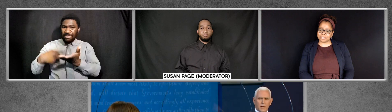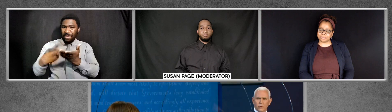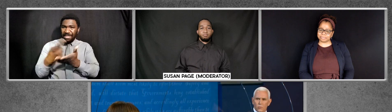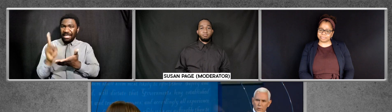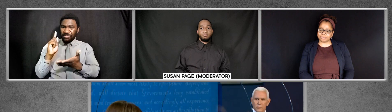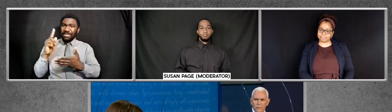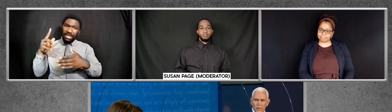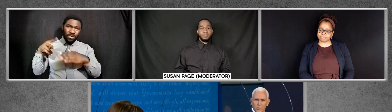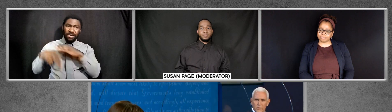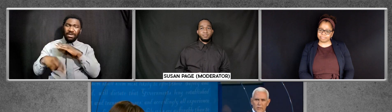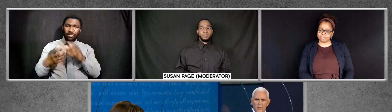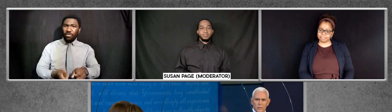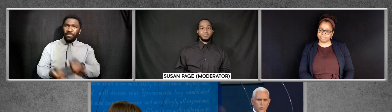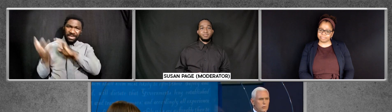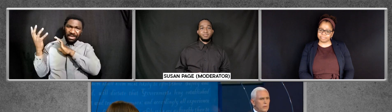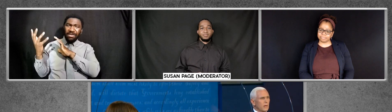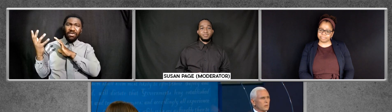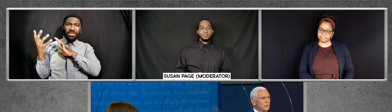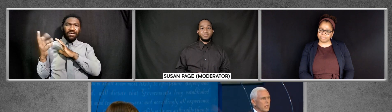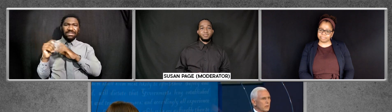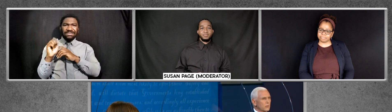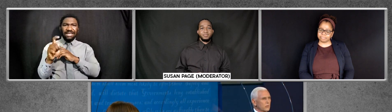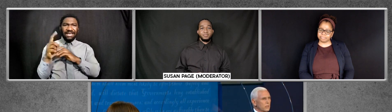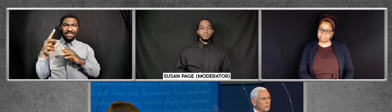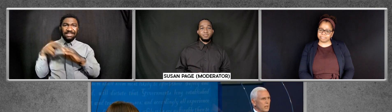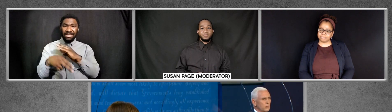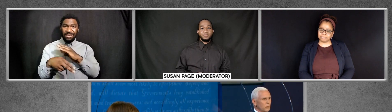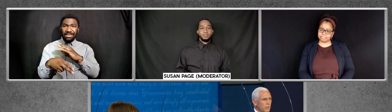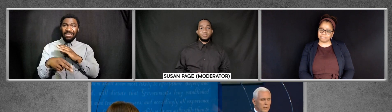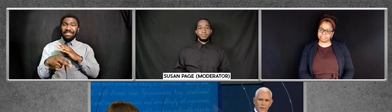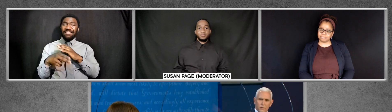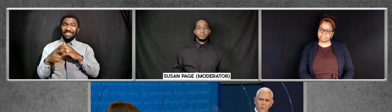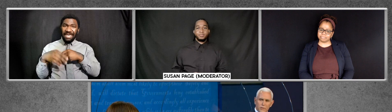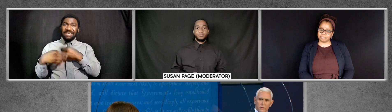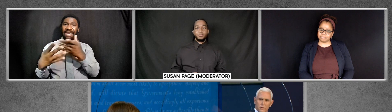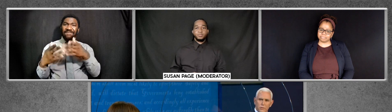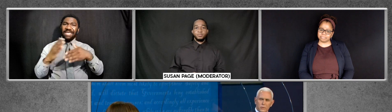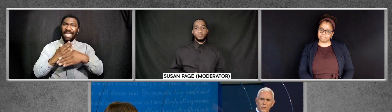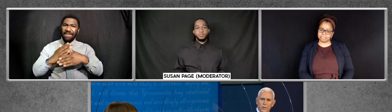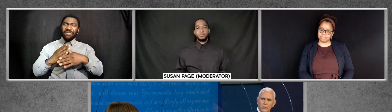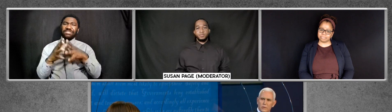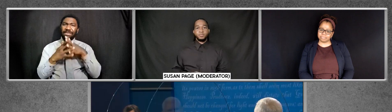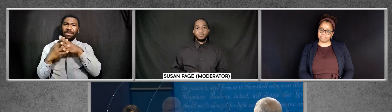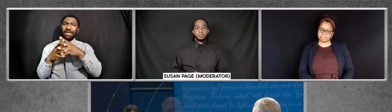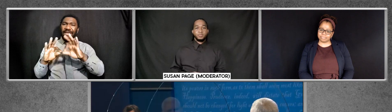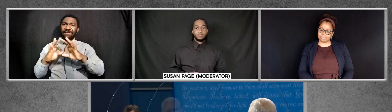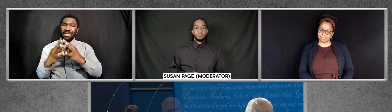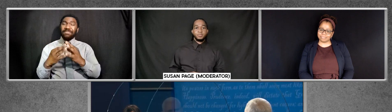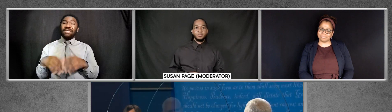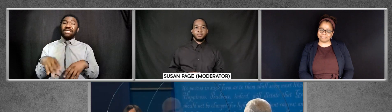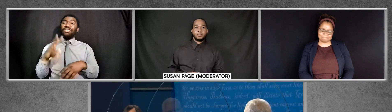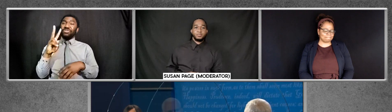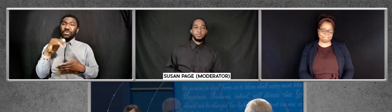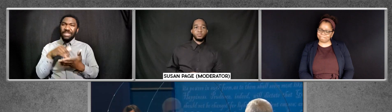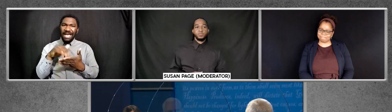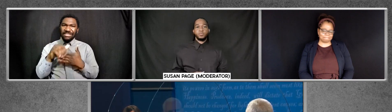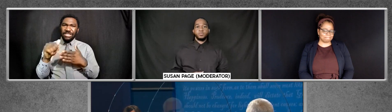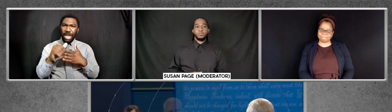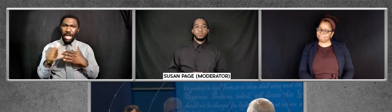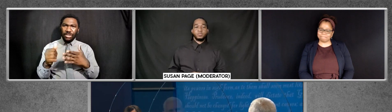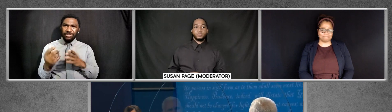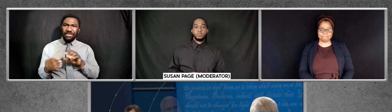gave the average working family $2,000 in a tax break every single year. Senator, that is that's the math. absolutely